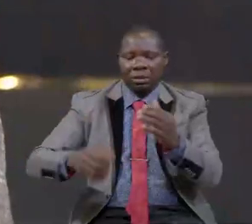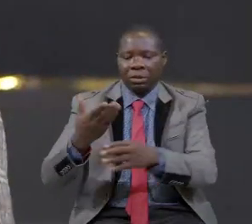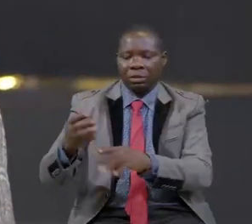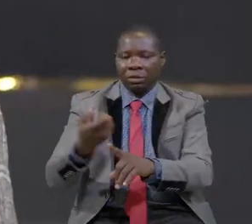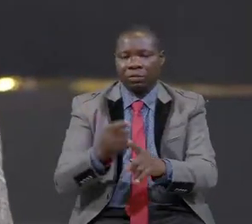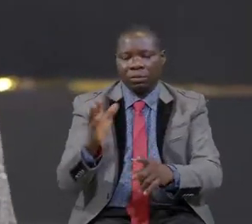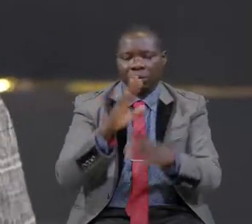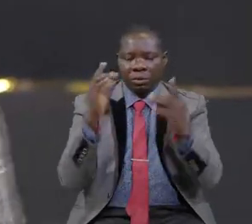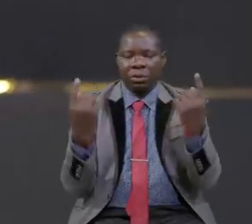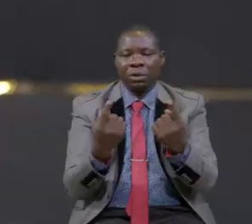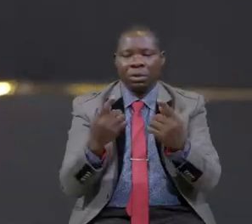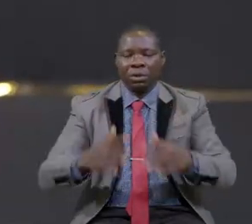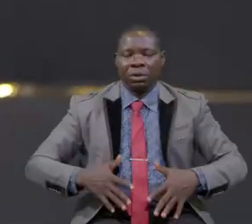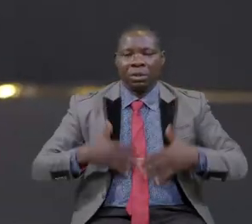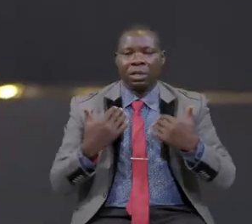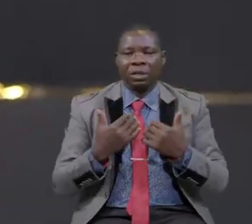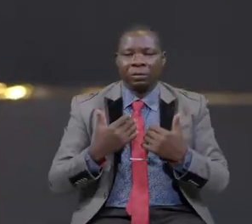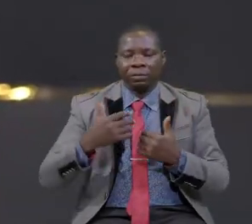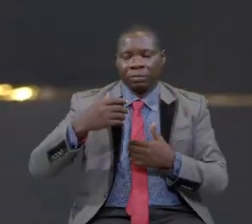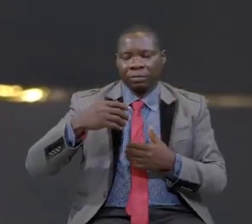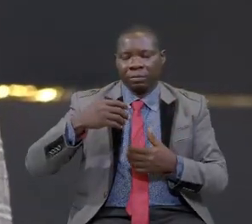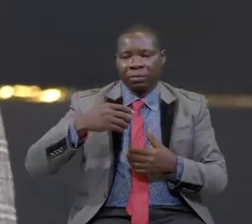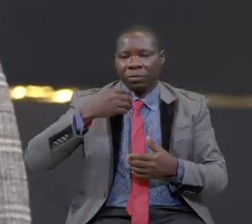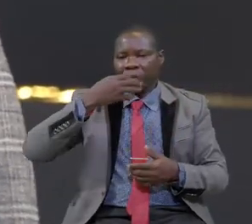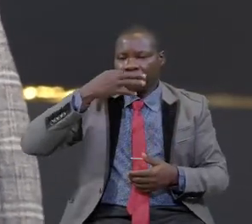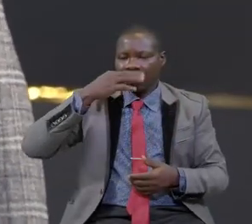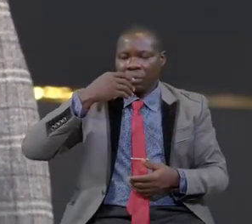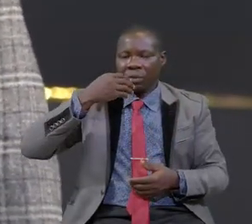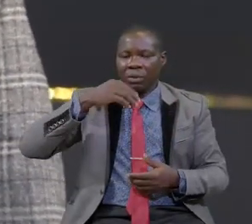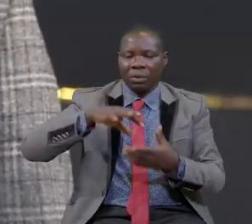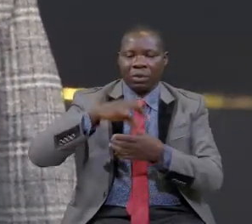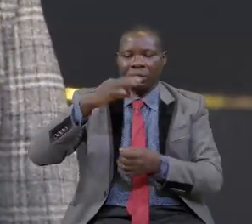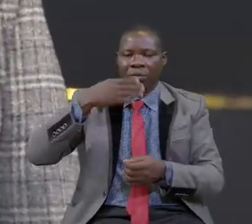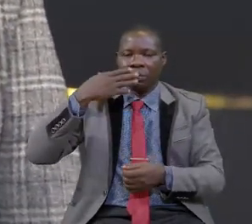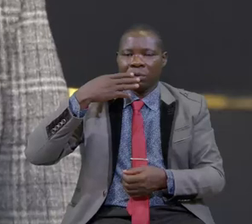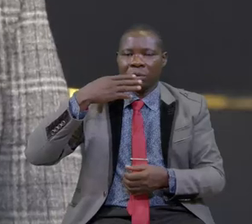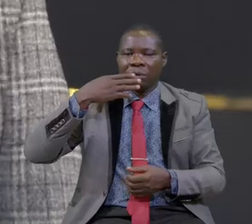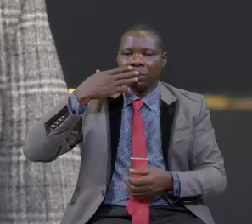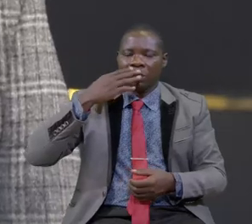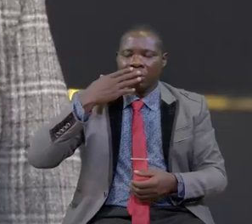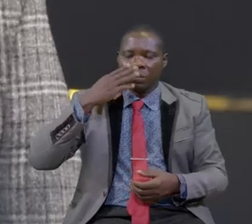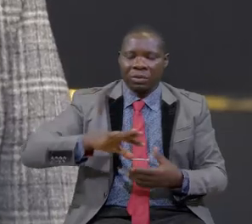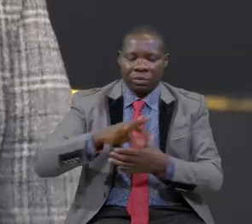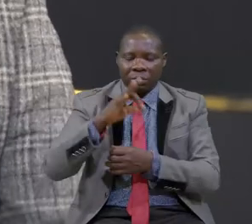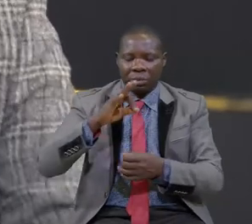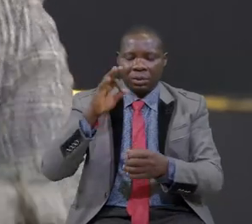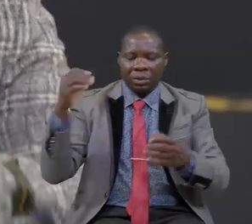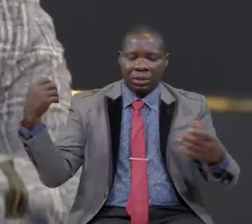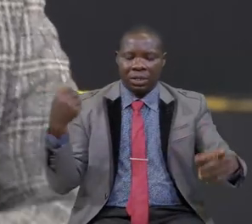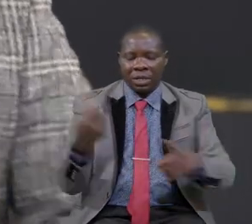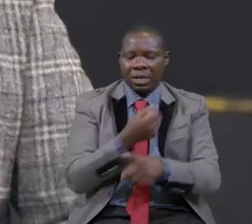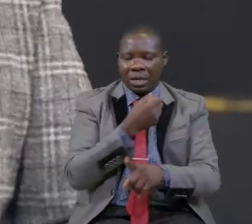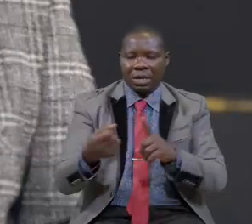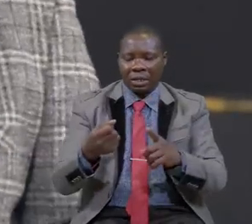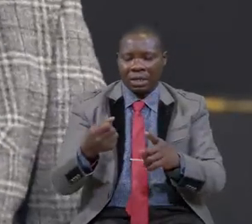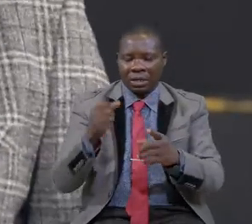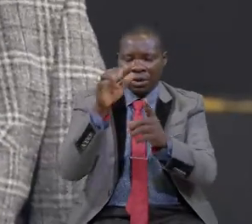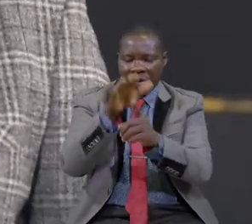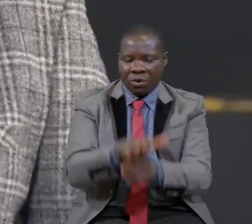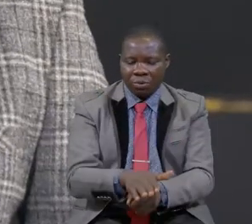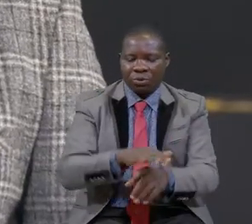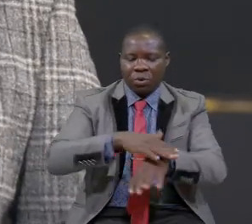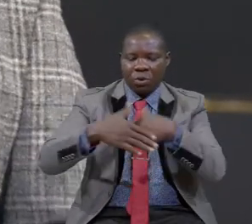life. Demon attack, demon oppression, everything is broken